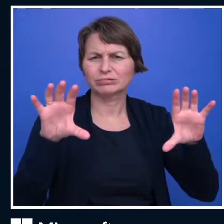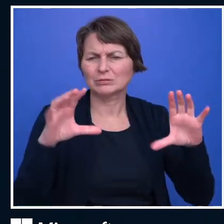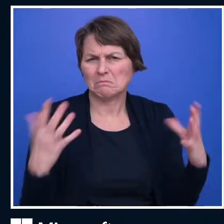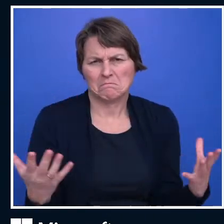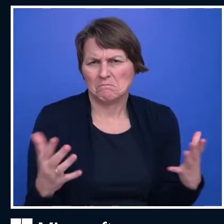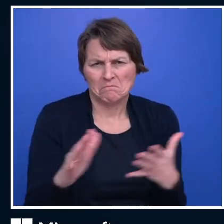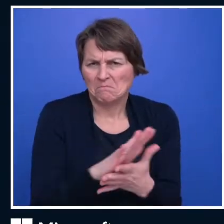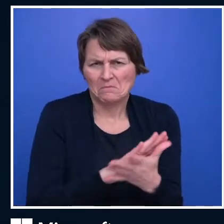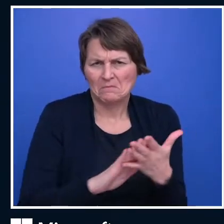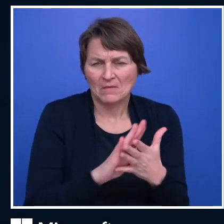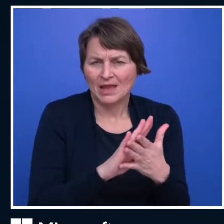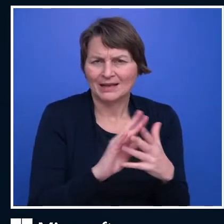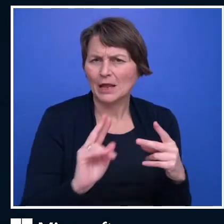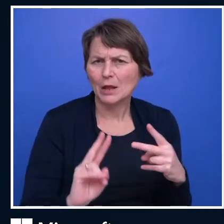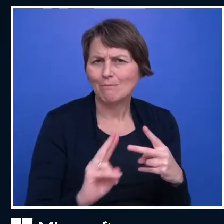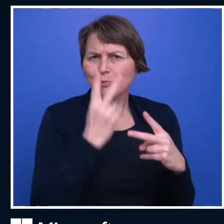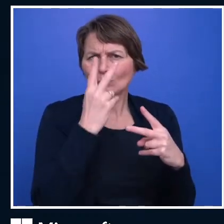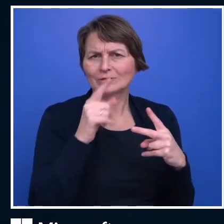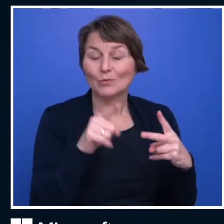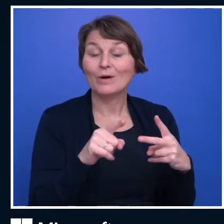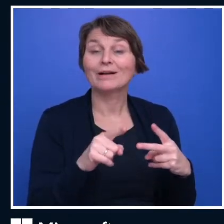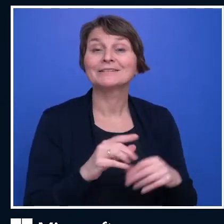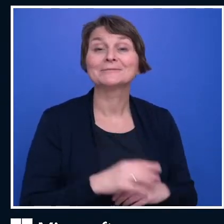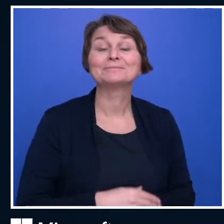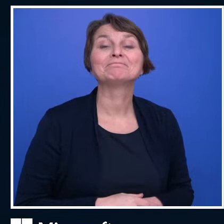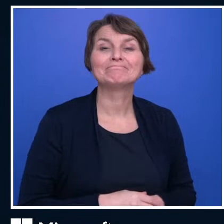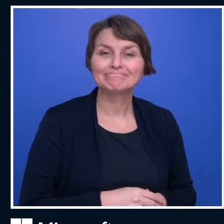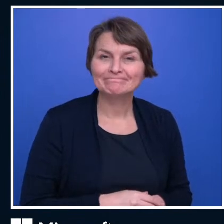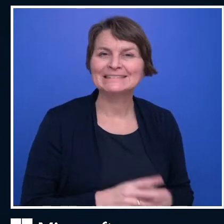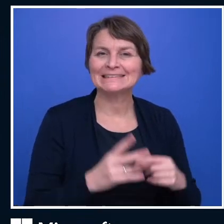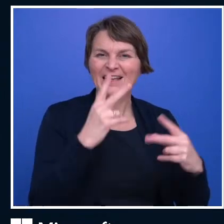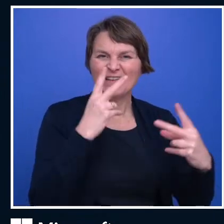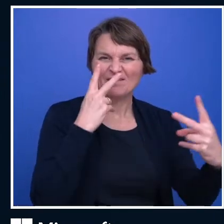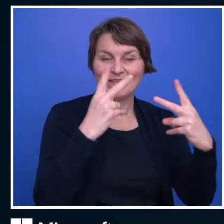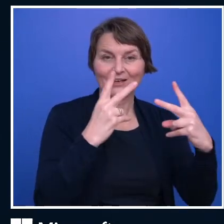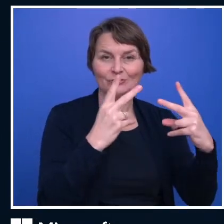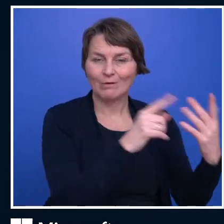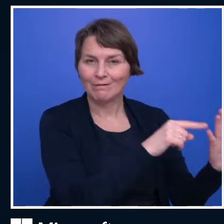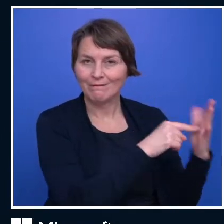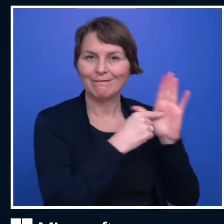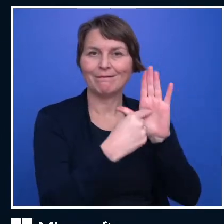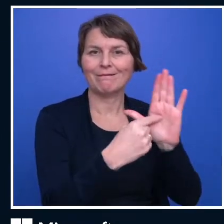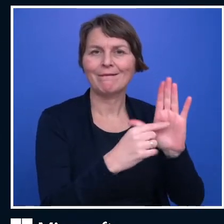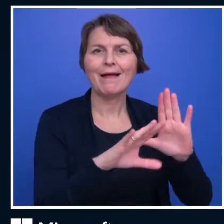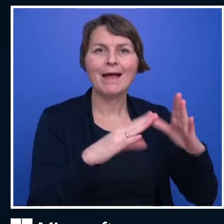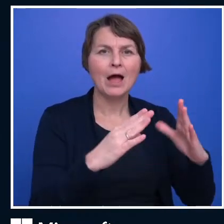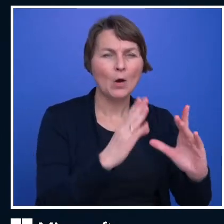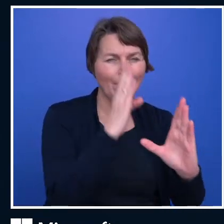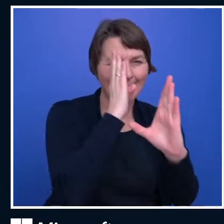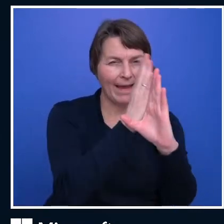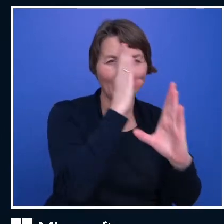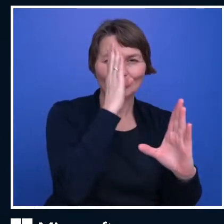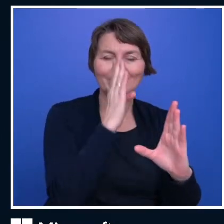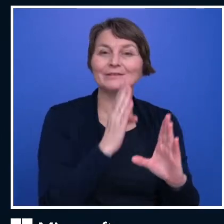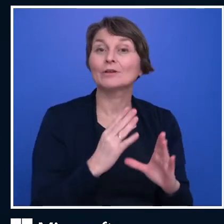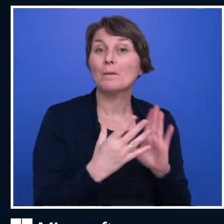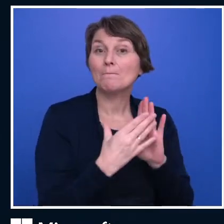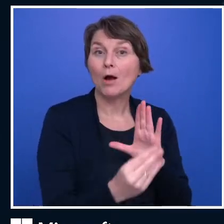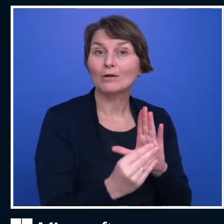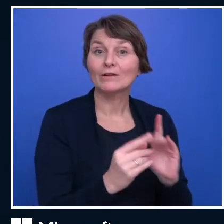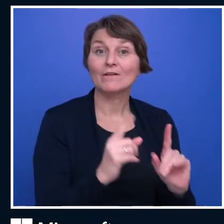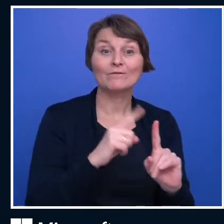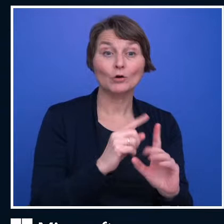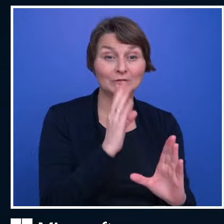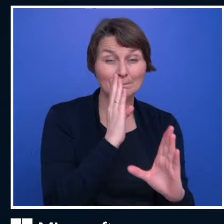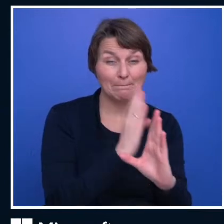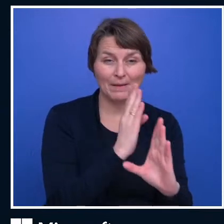circles are visualizations of how accurate our model is. So the first is precision, which determines how likely our model will be